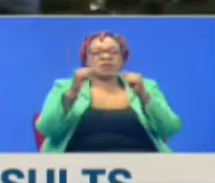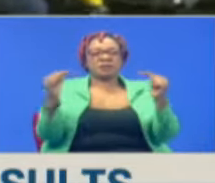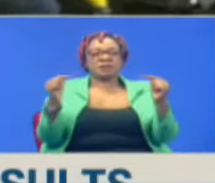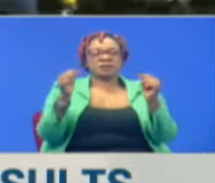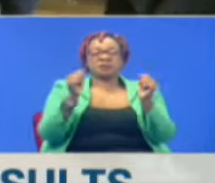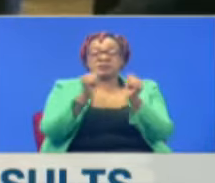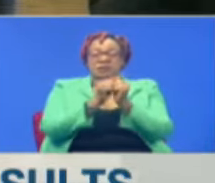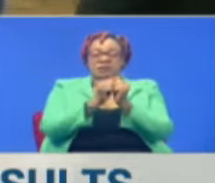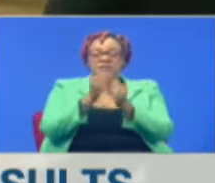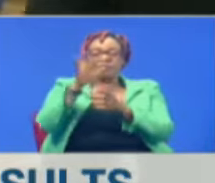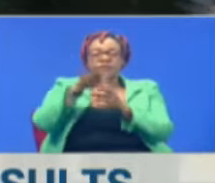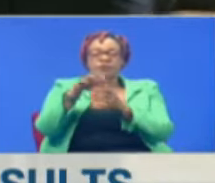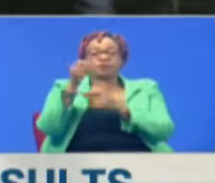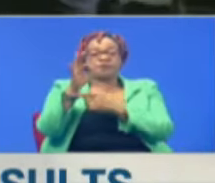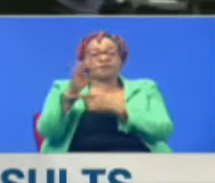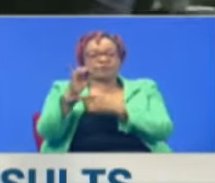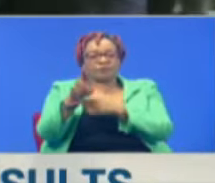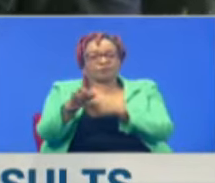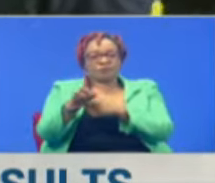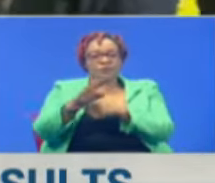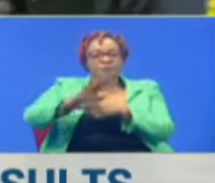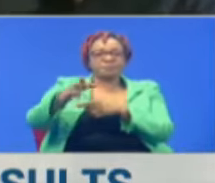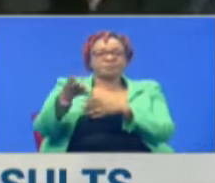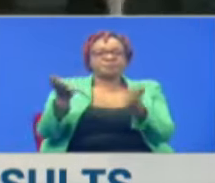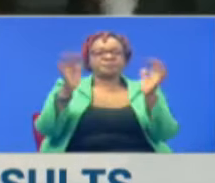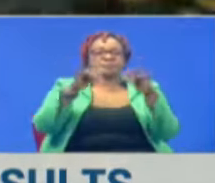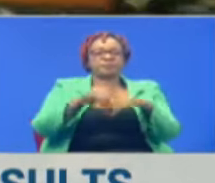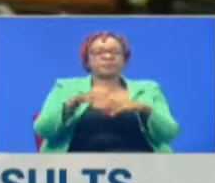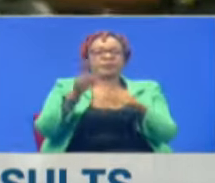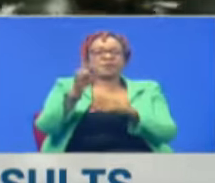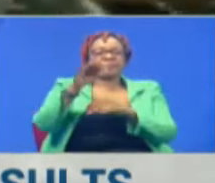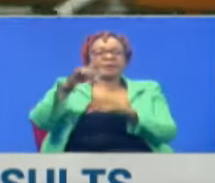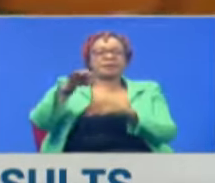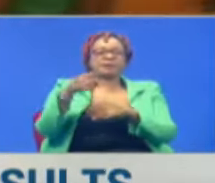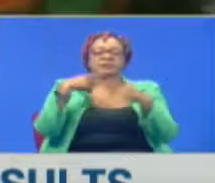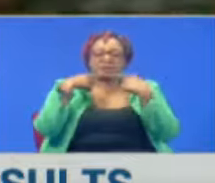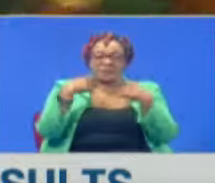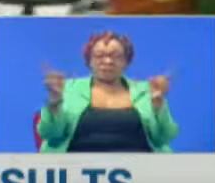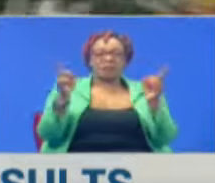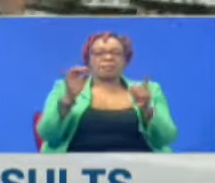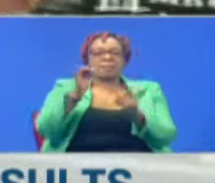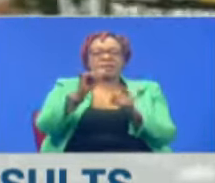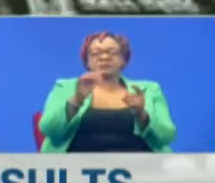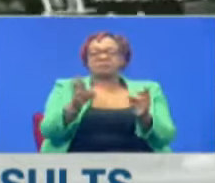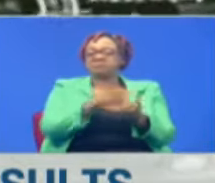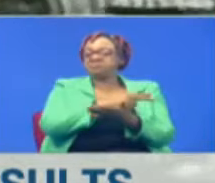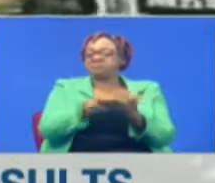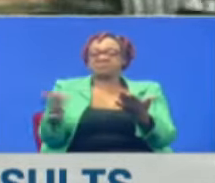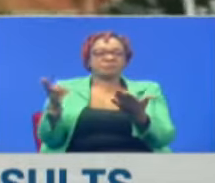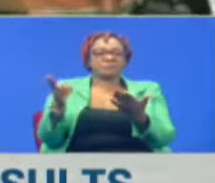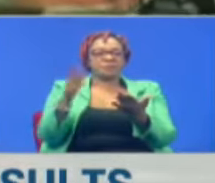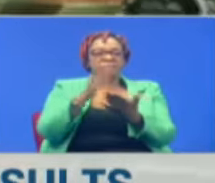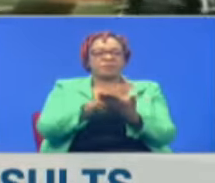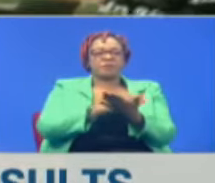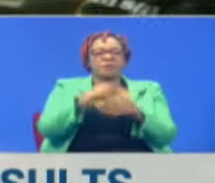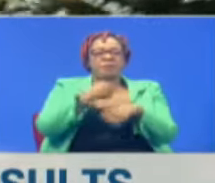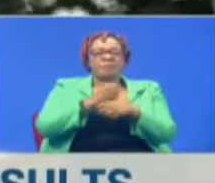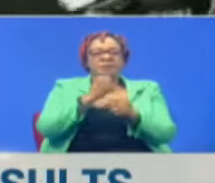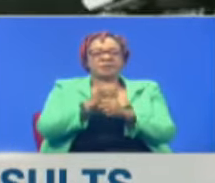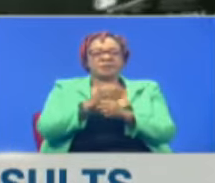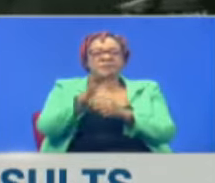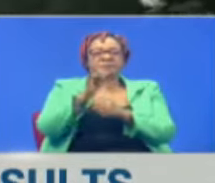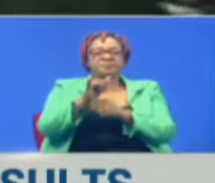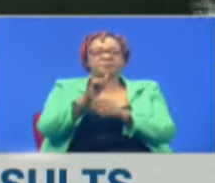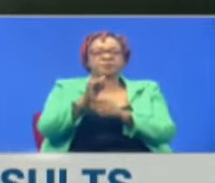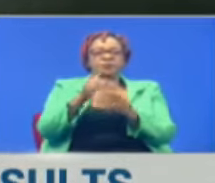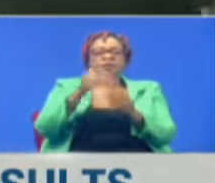for. County Assembly Speaker David Kiplagat then declared the BBI bill defeated before making a hasty retreat through the